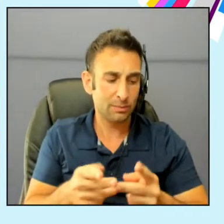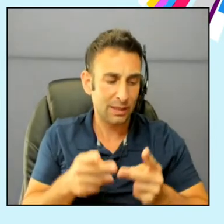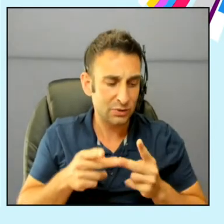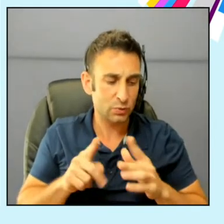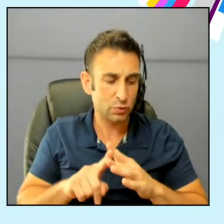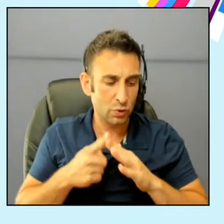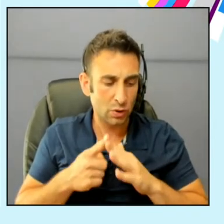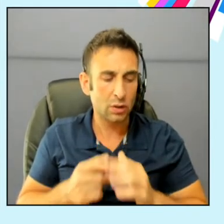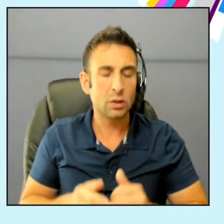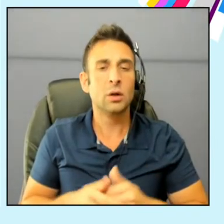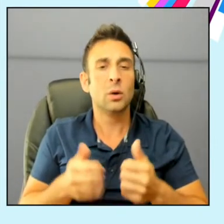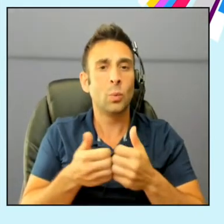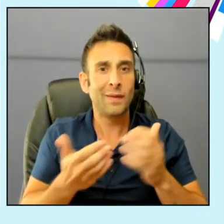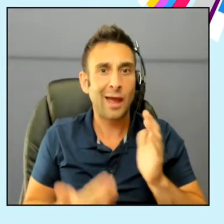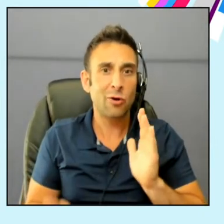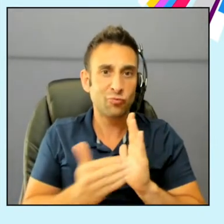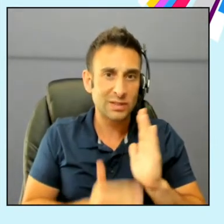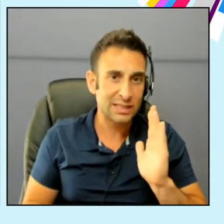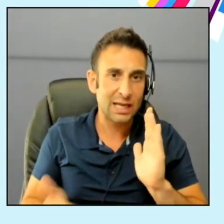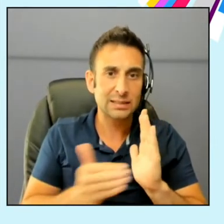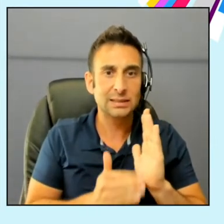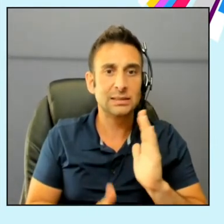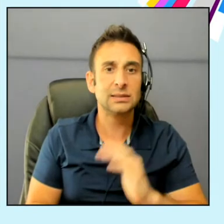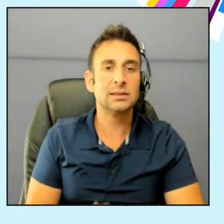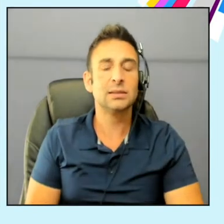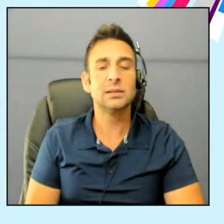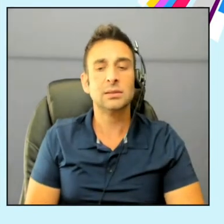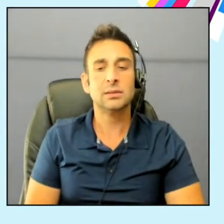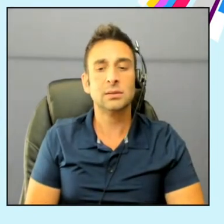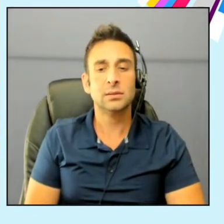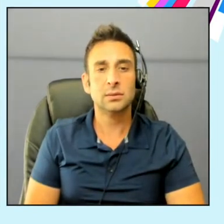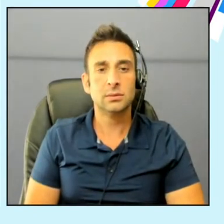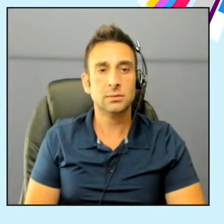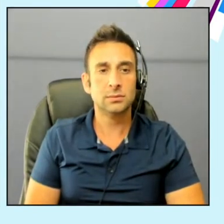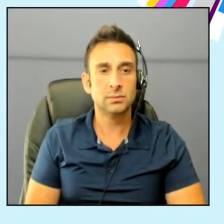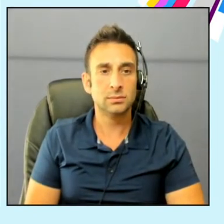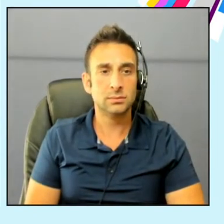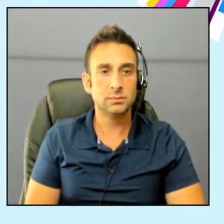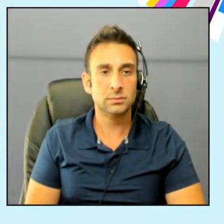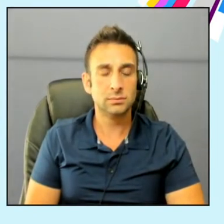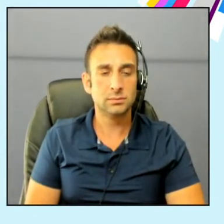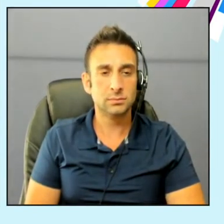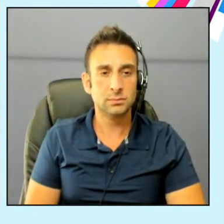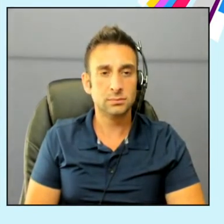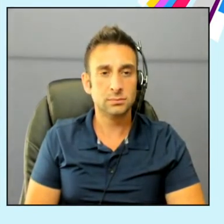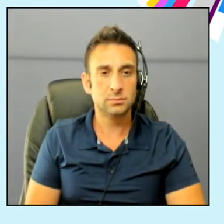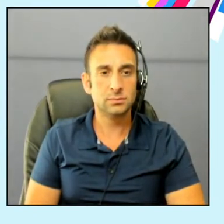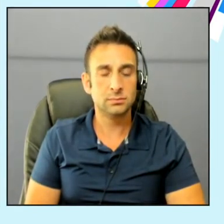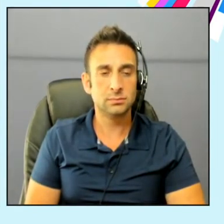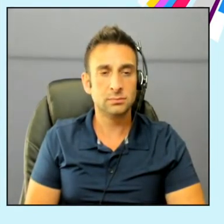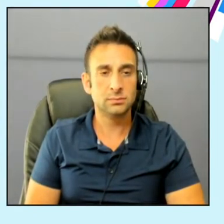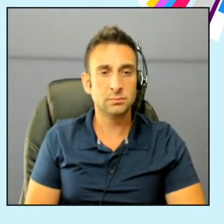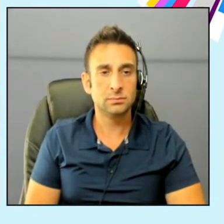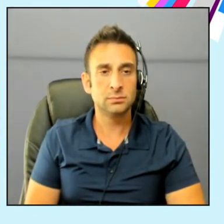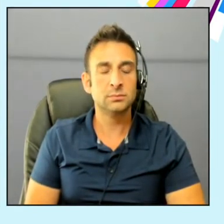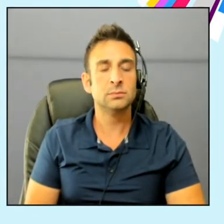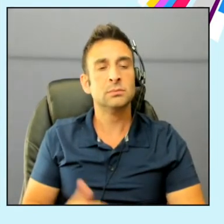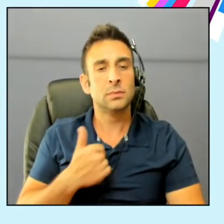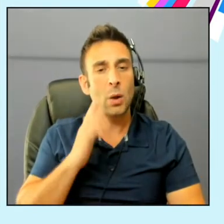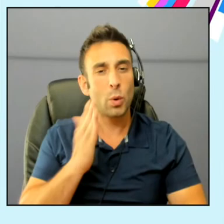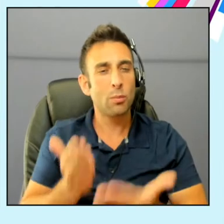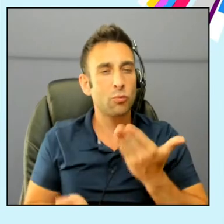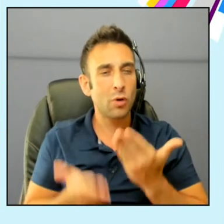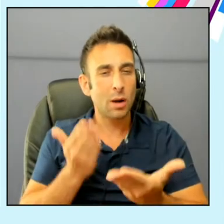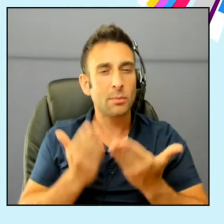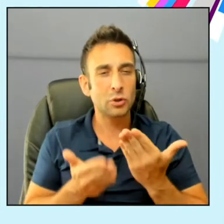redundant in the amazing contributions of George and Gurchat. And I would probably try to